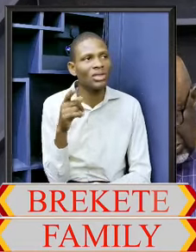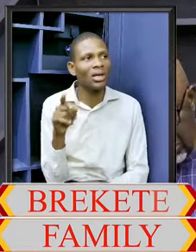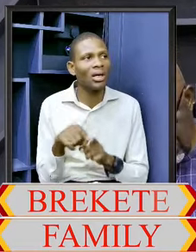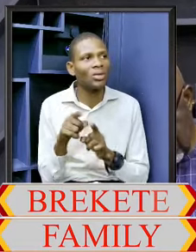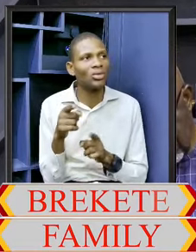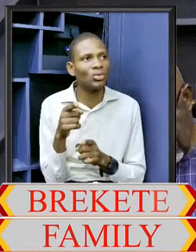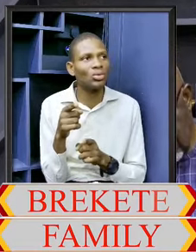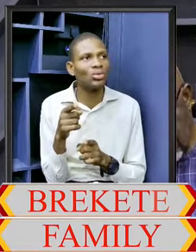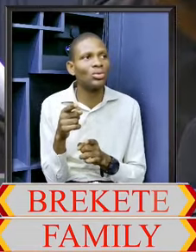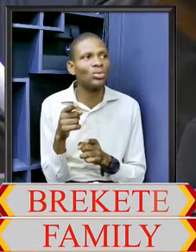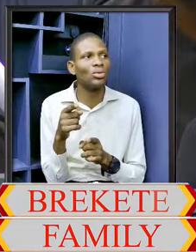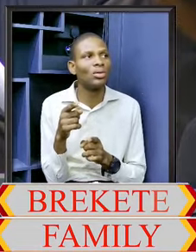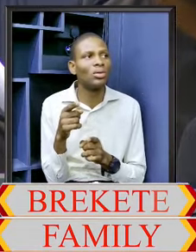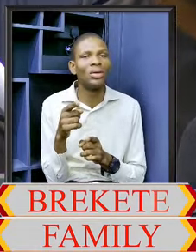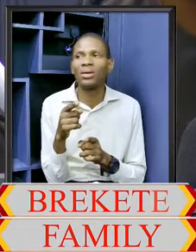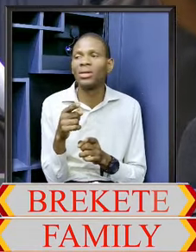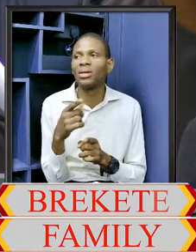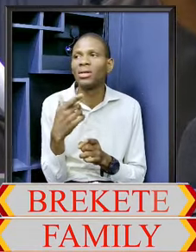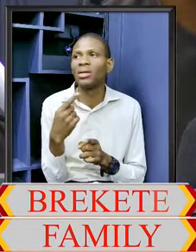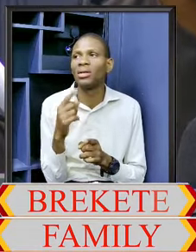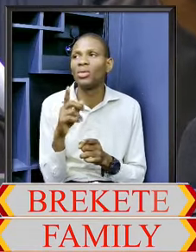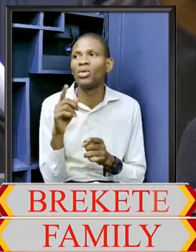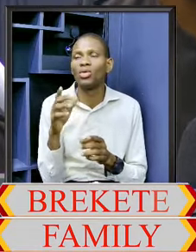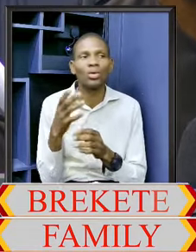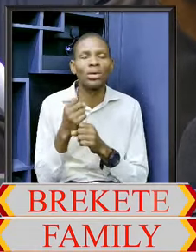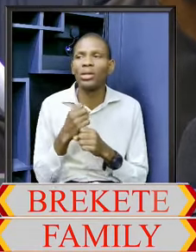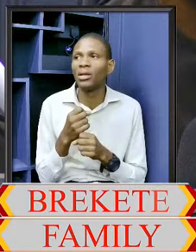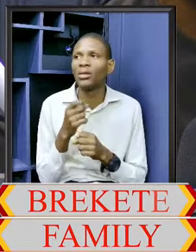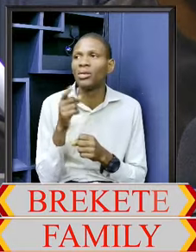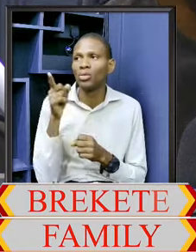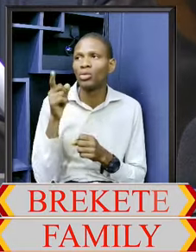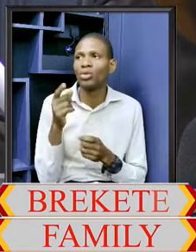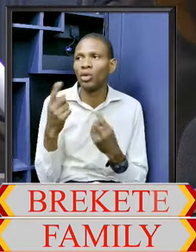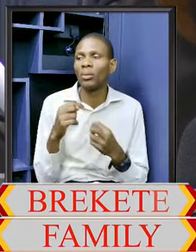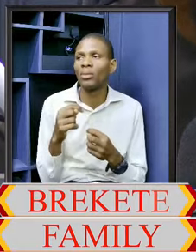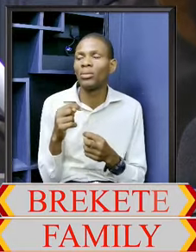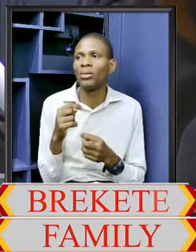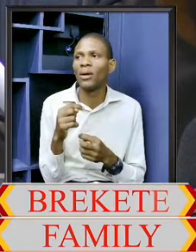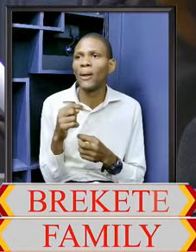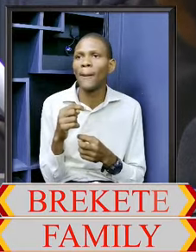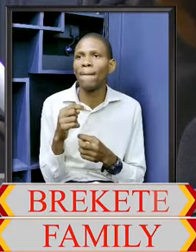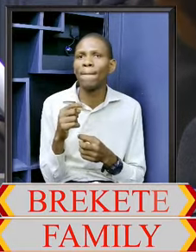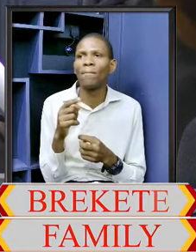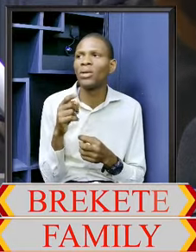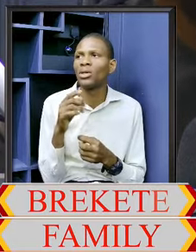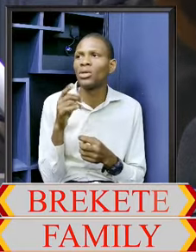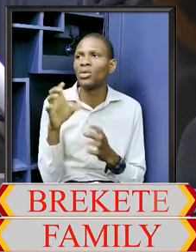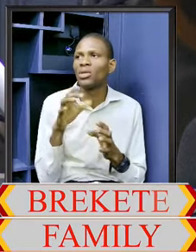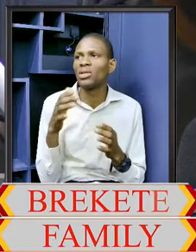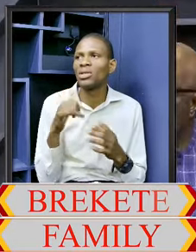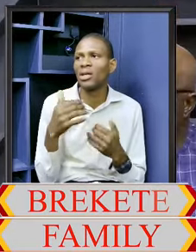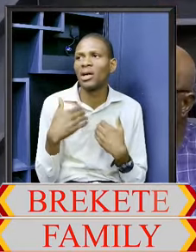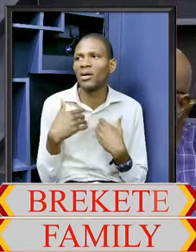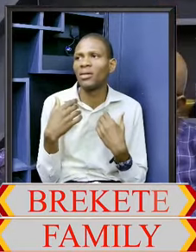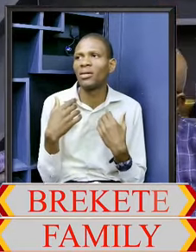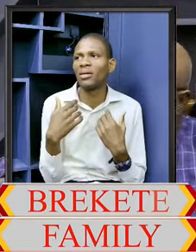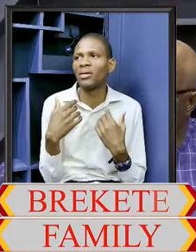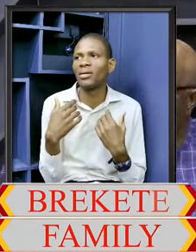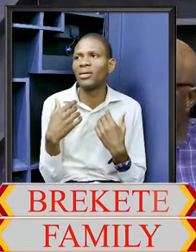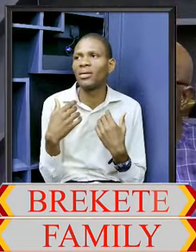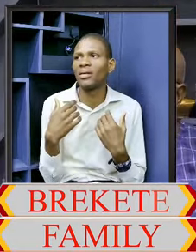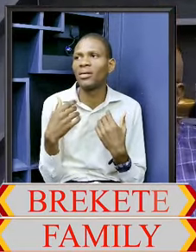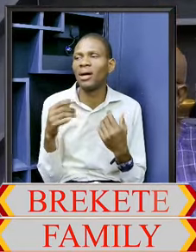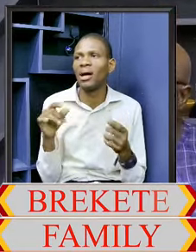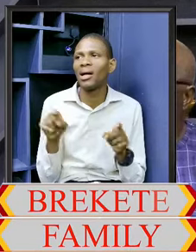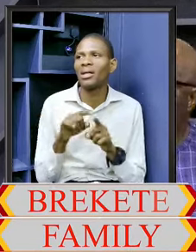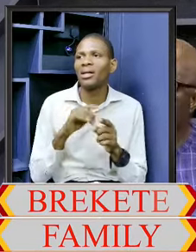say the one way you collect you where come. Yes, sir. Is still there? No, I don't. I